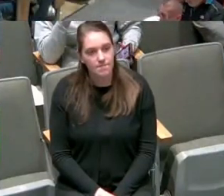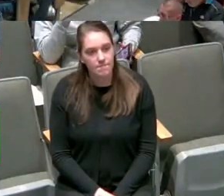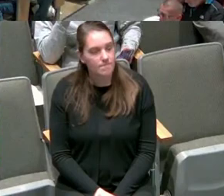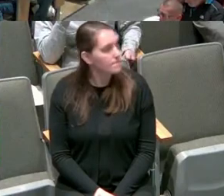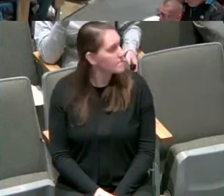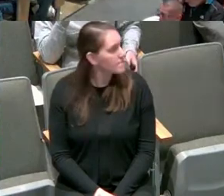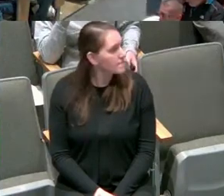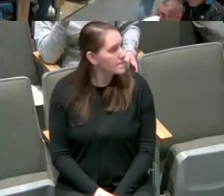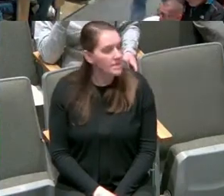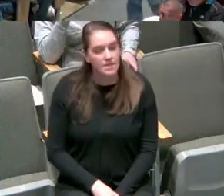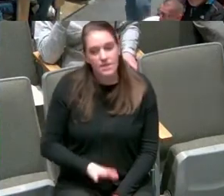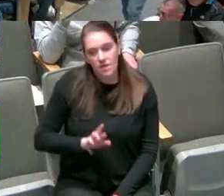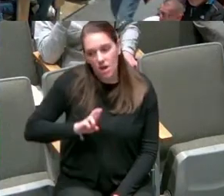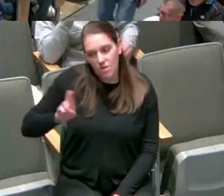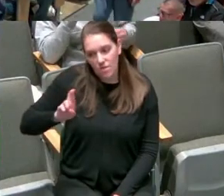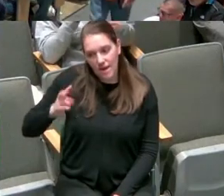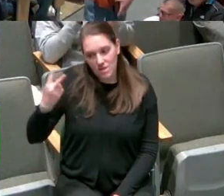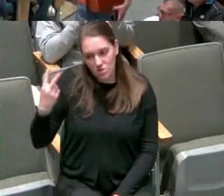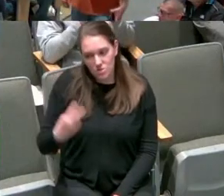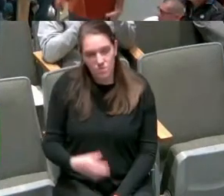stage right too